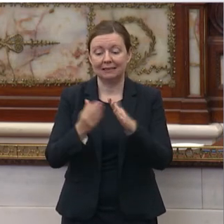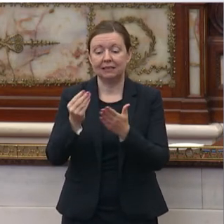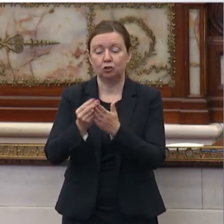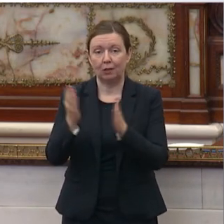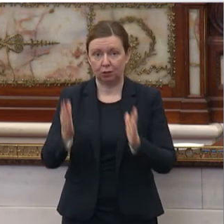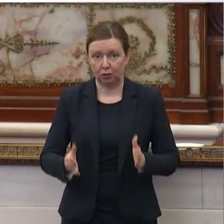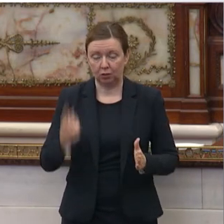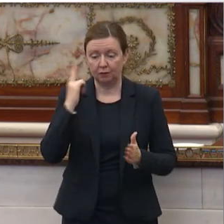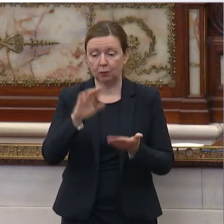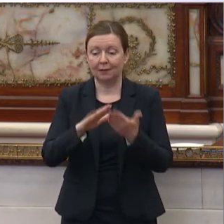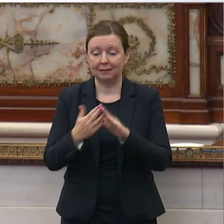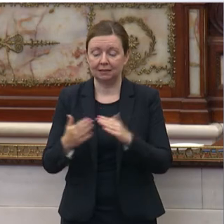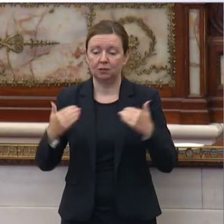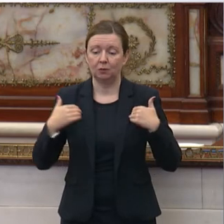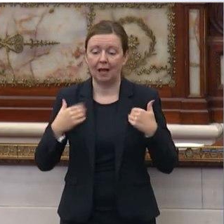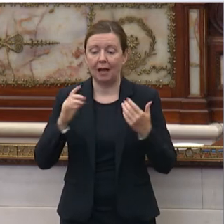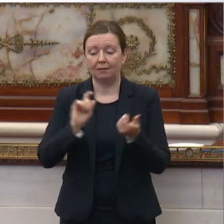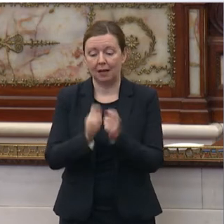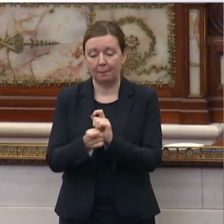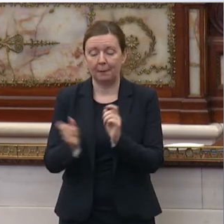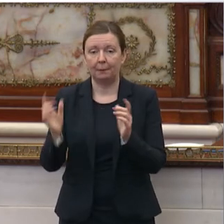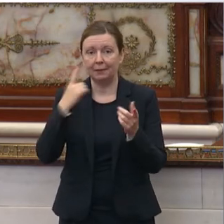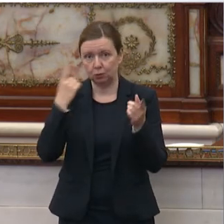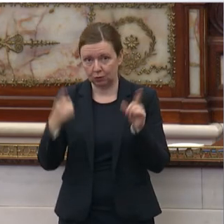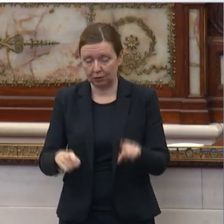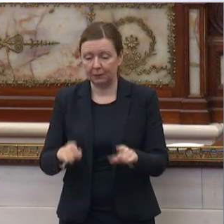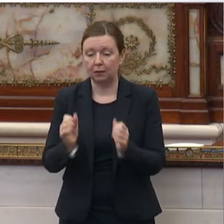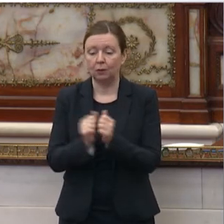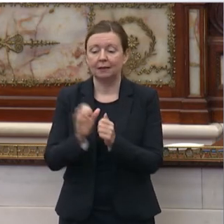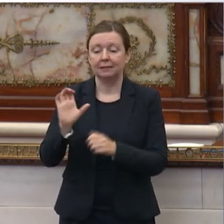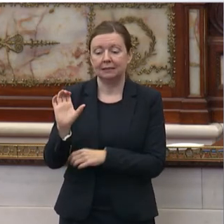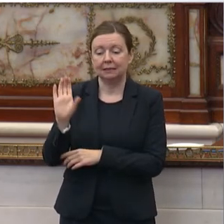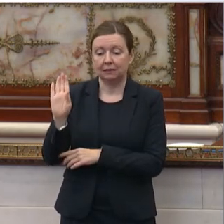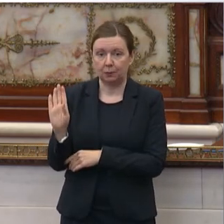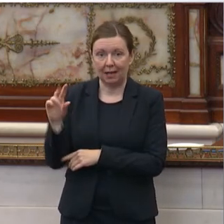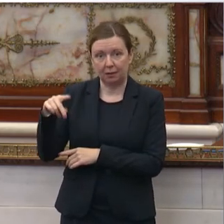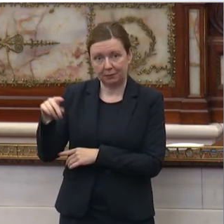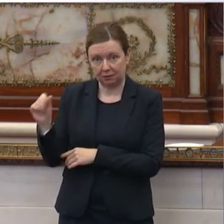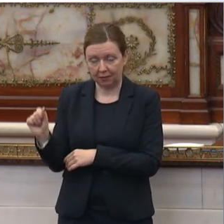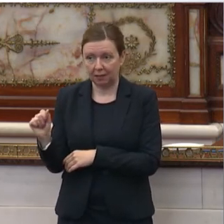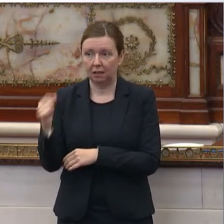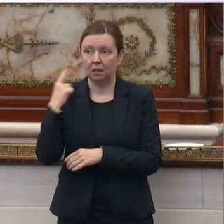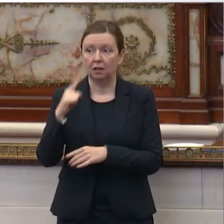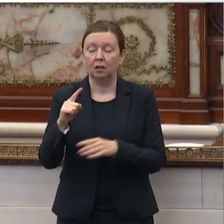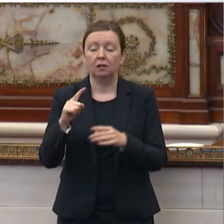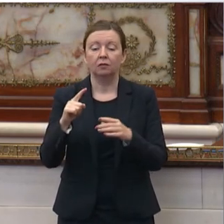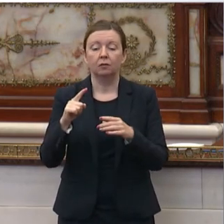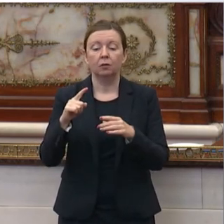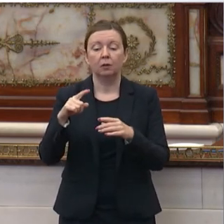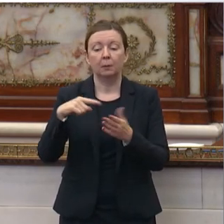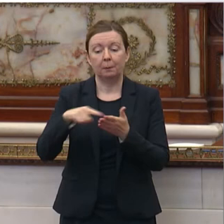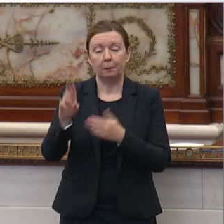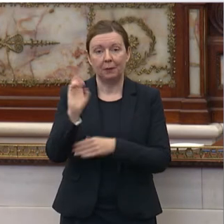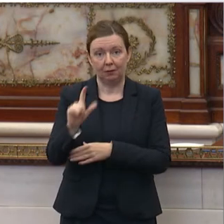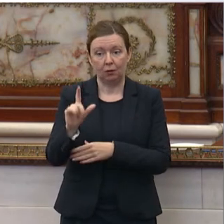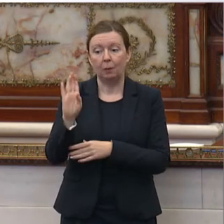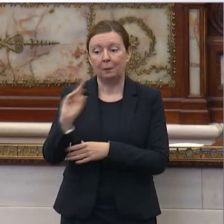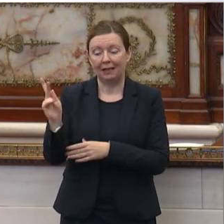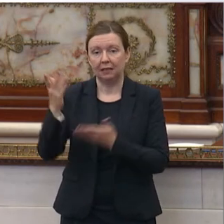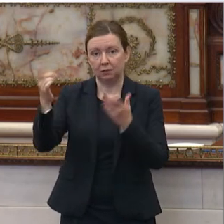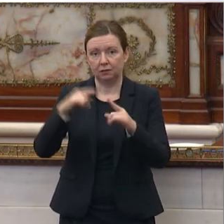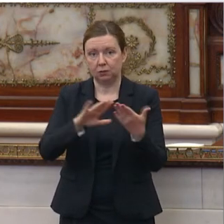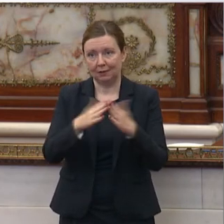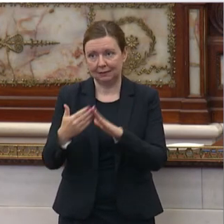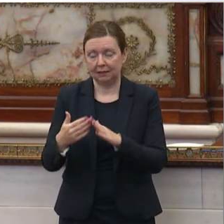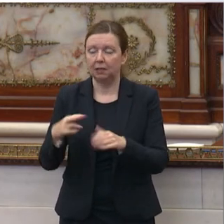city to enter into an amendment to an agreement with Citizens Bank of Pennsylvania for provision of payroll banking services to the city.